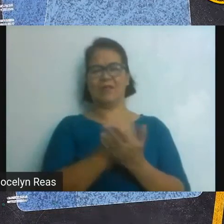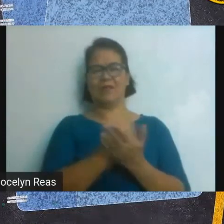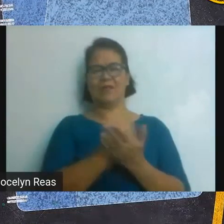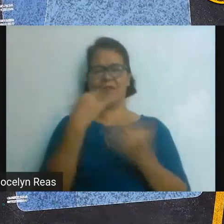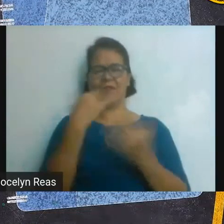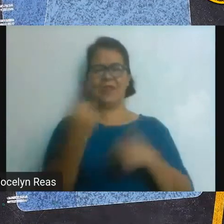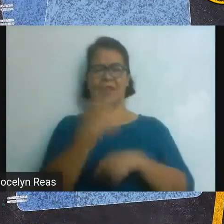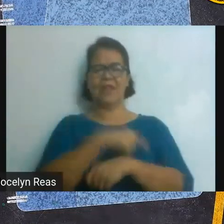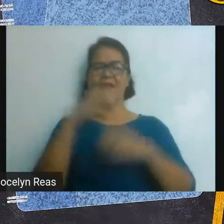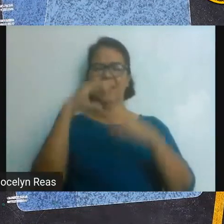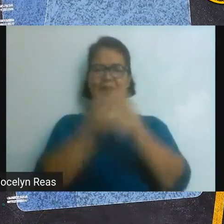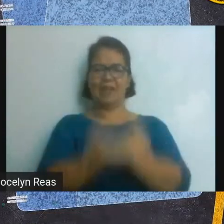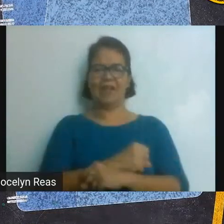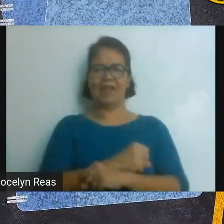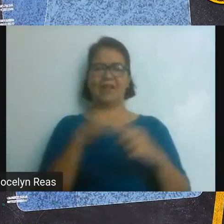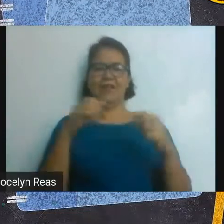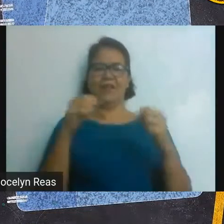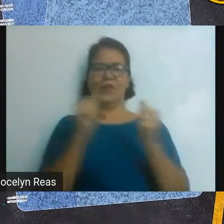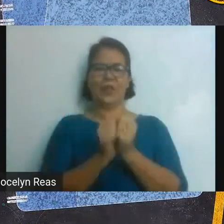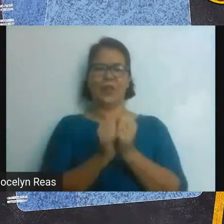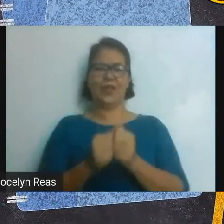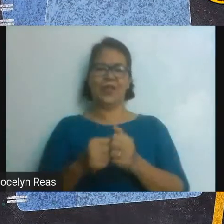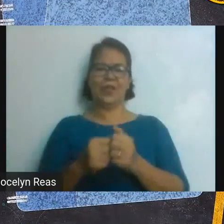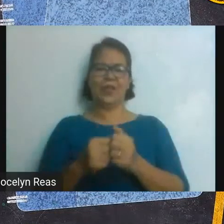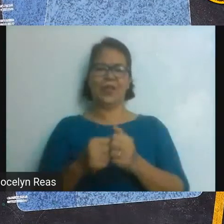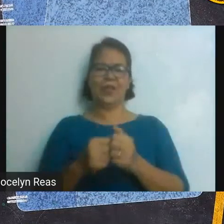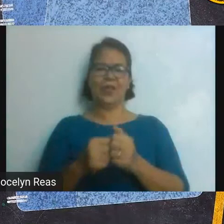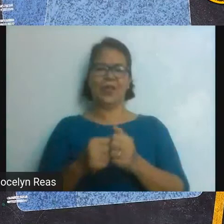a bang. Yes, lahat po tayo no